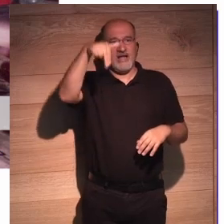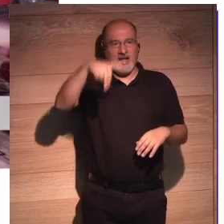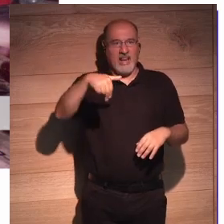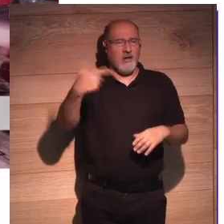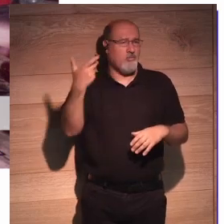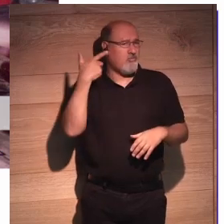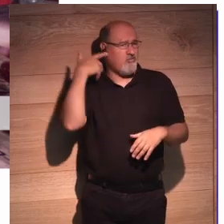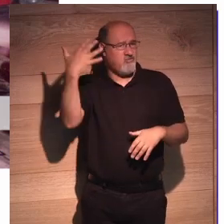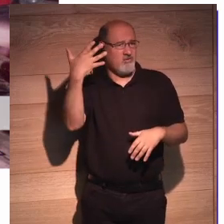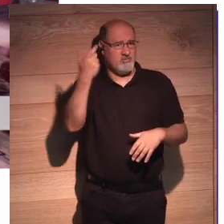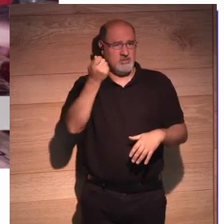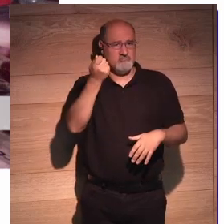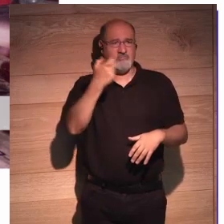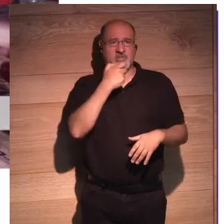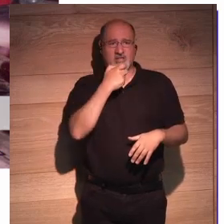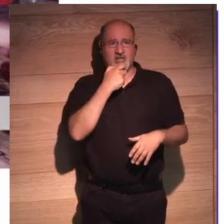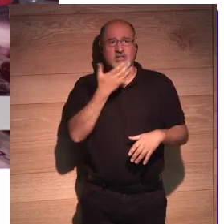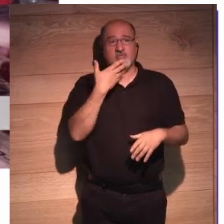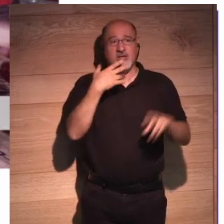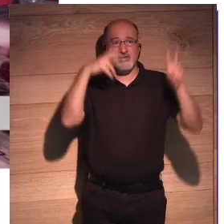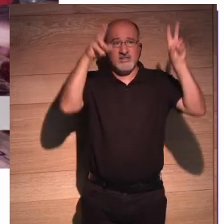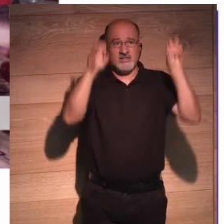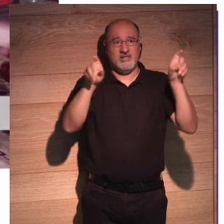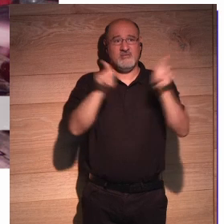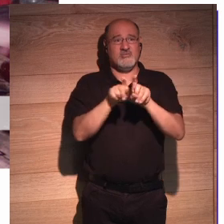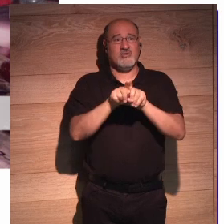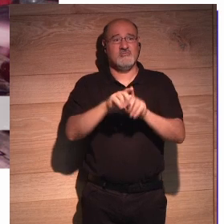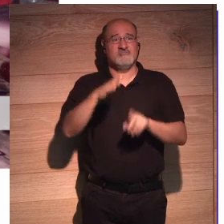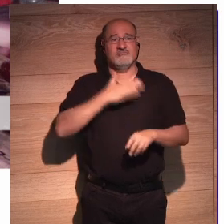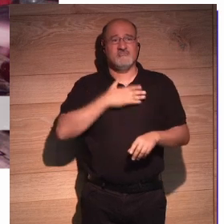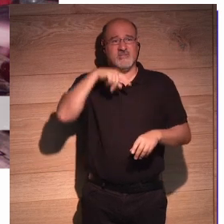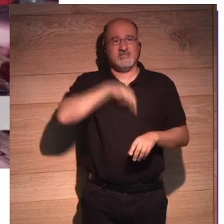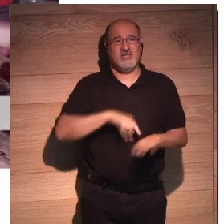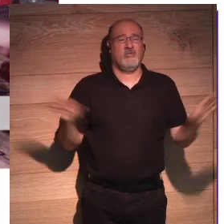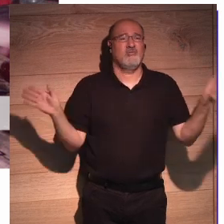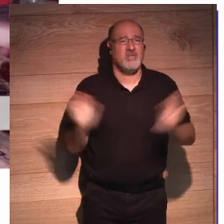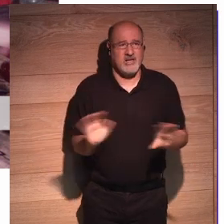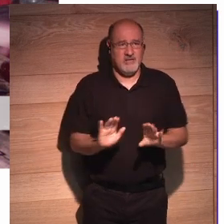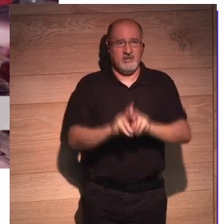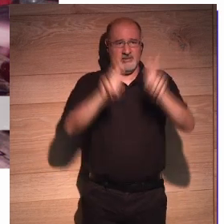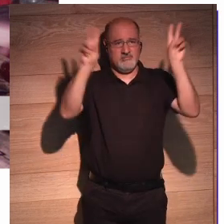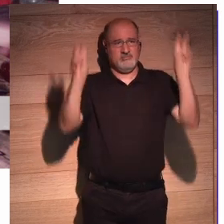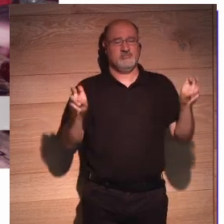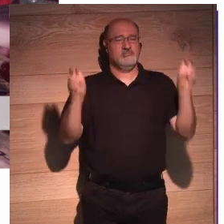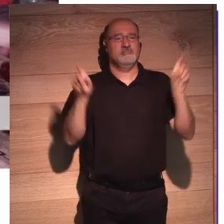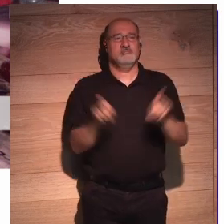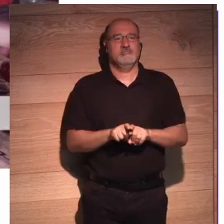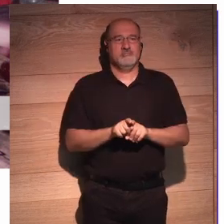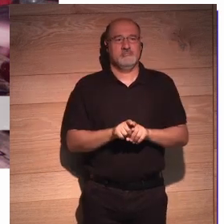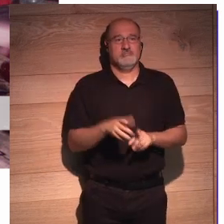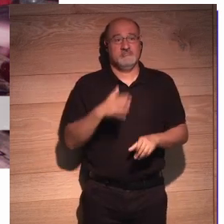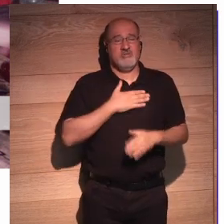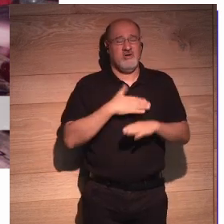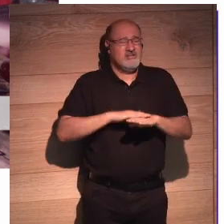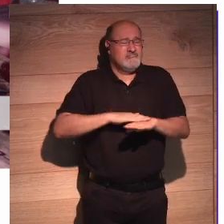experience that she's made. It's called I'm Terribly Sorry, and it plays with this theme of dystopia